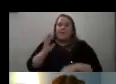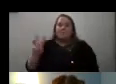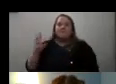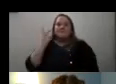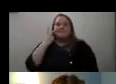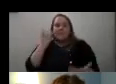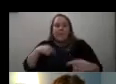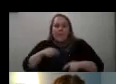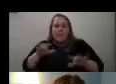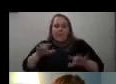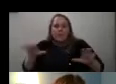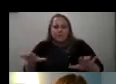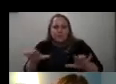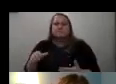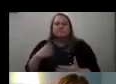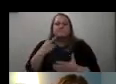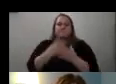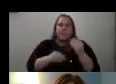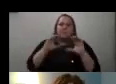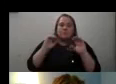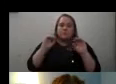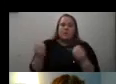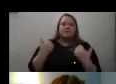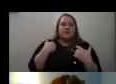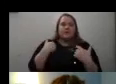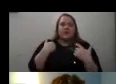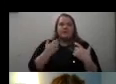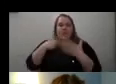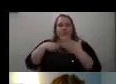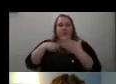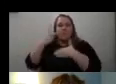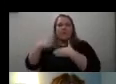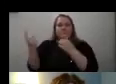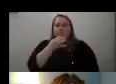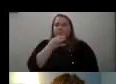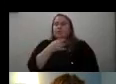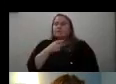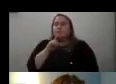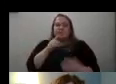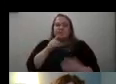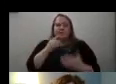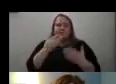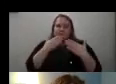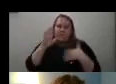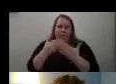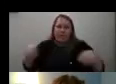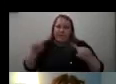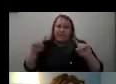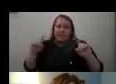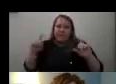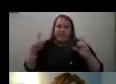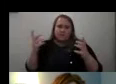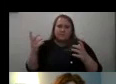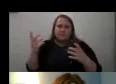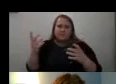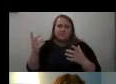we're doing, you know, both organizations have upcoming programs, and, you know, we're just really grateful to all of you for participating and joining us,